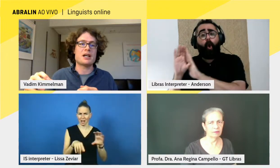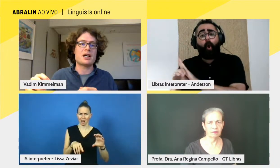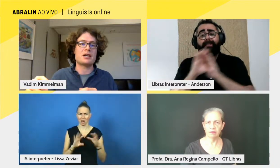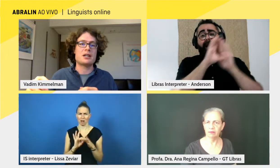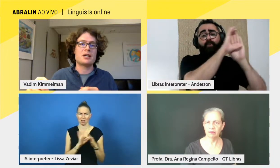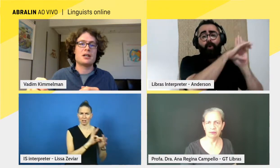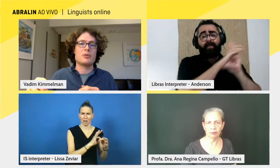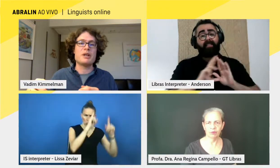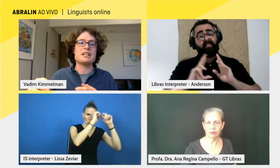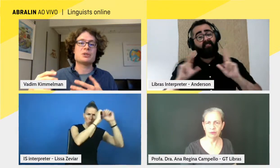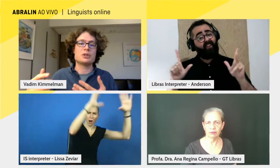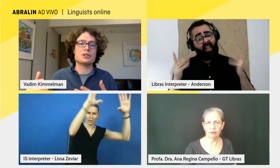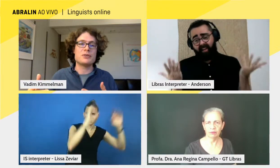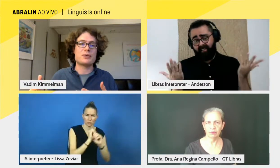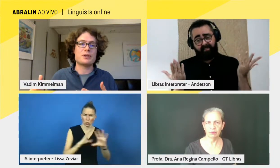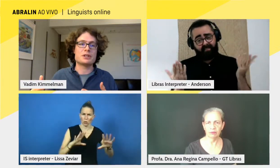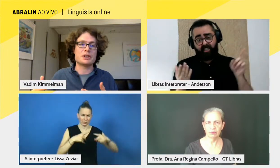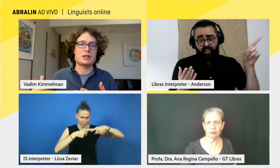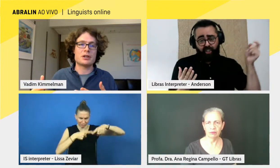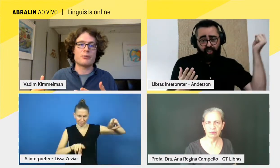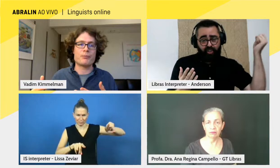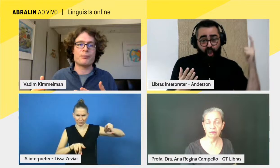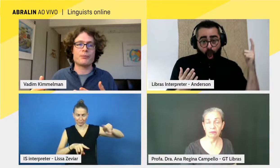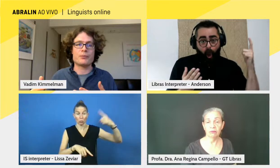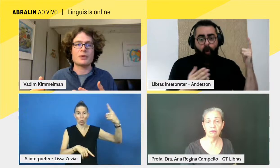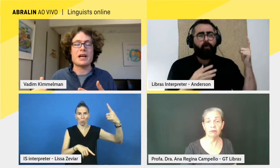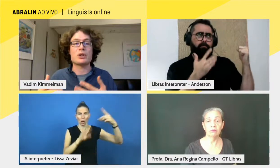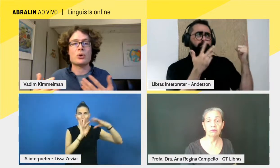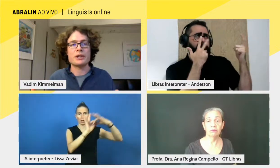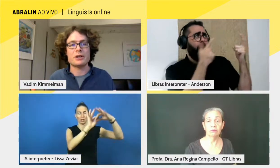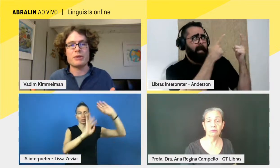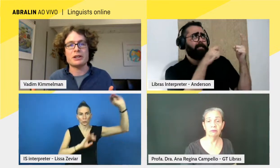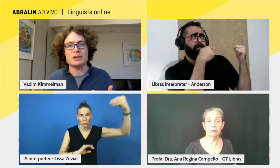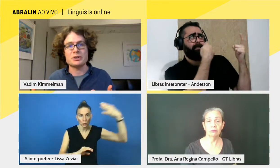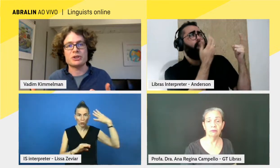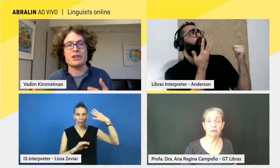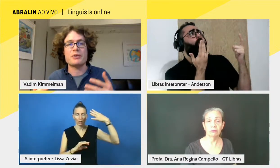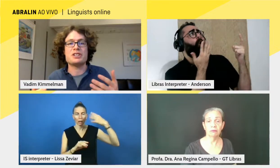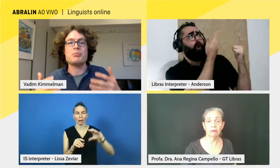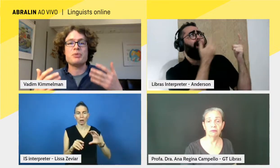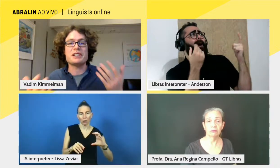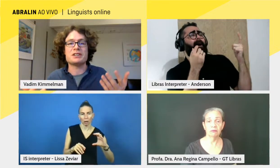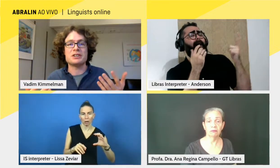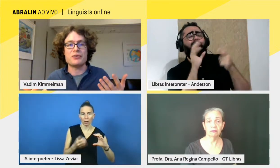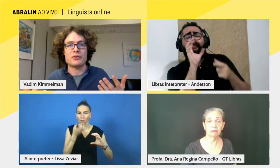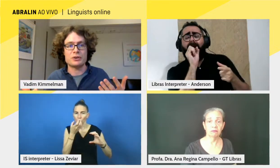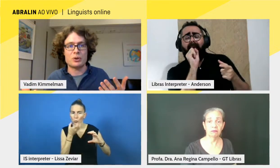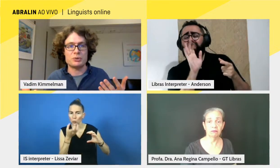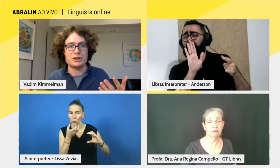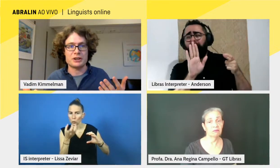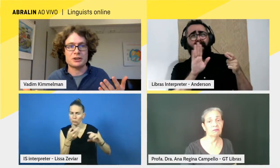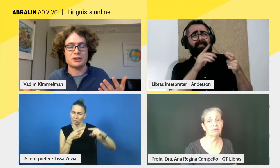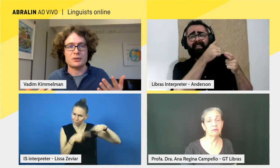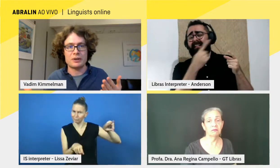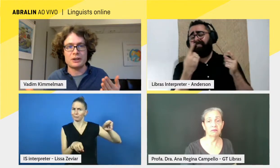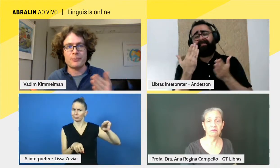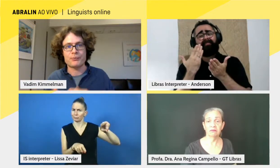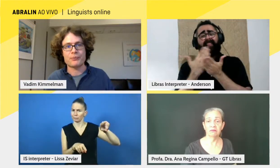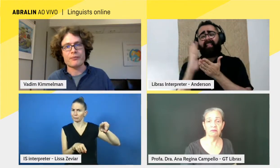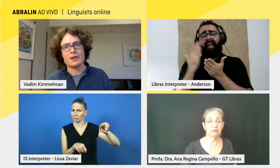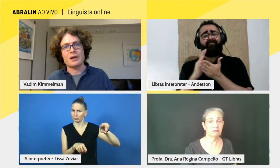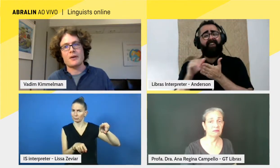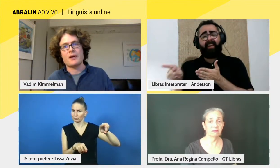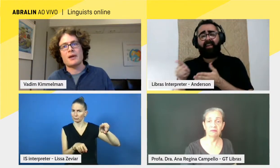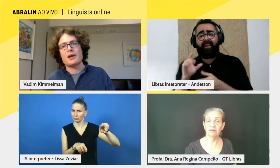notions. They are based on different iconic mechanisms. They depict different objects,